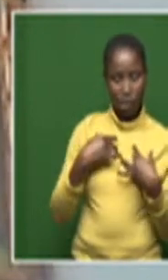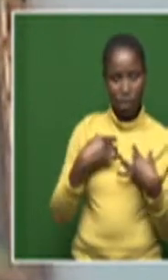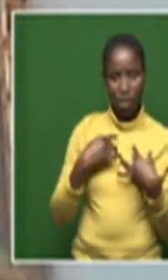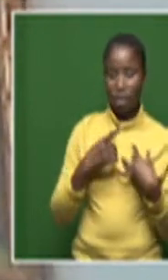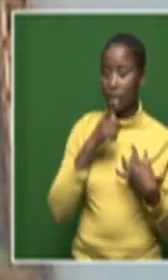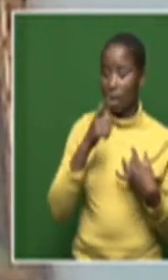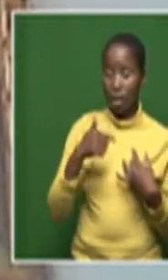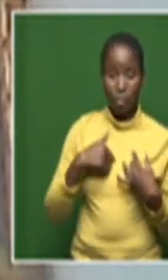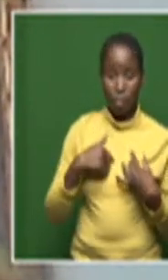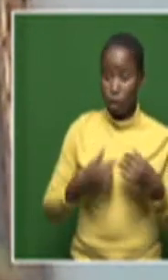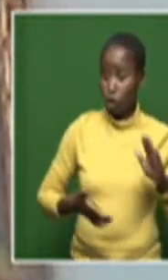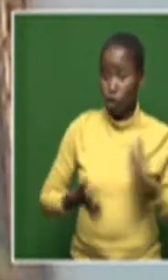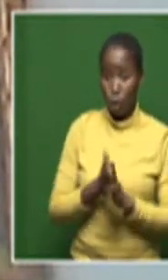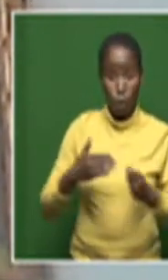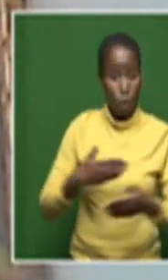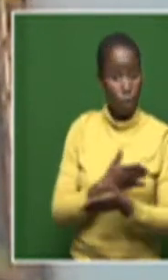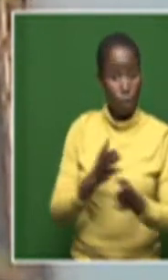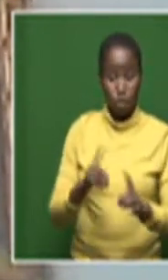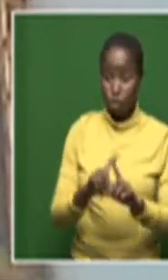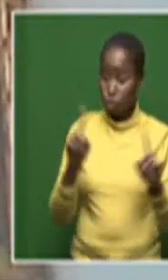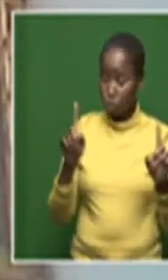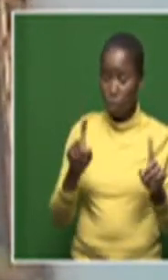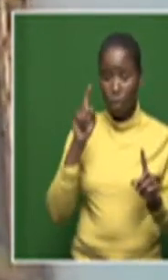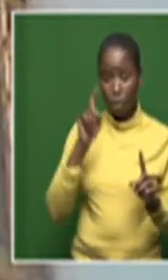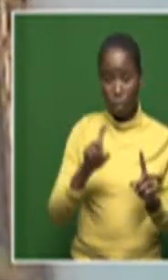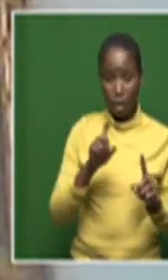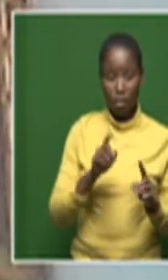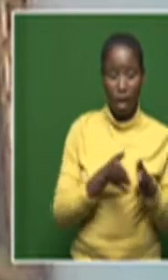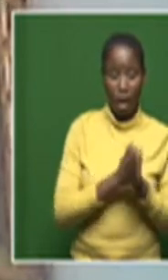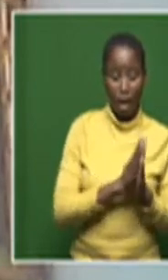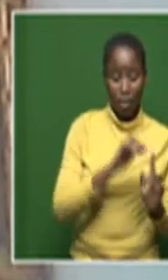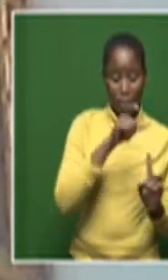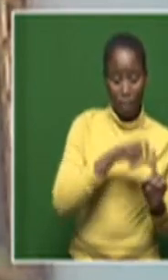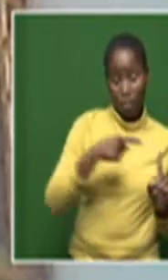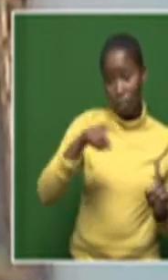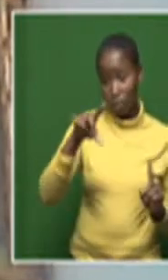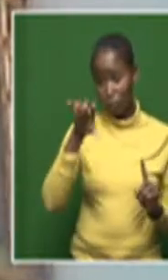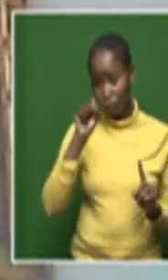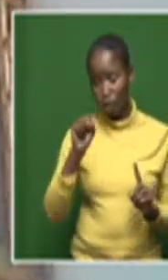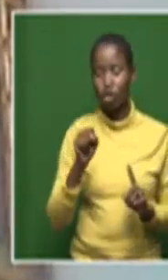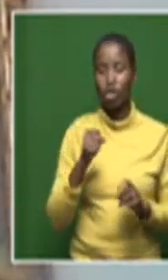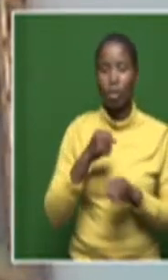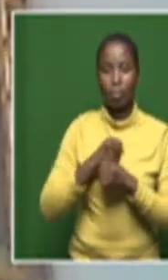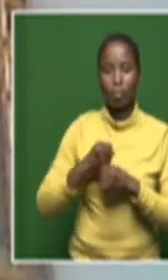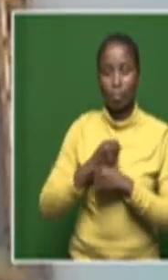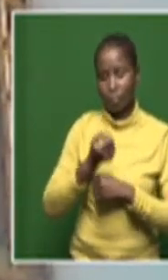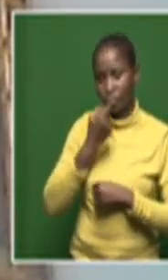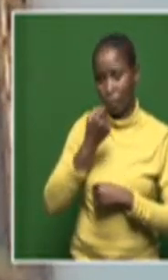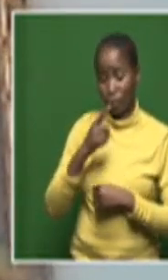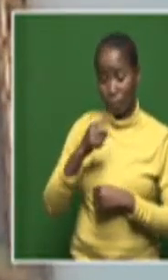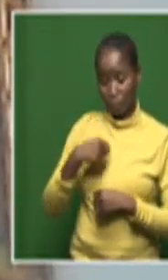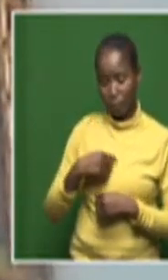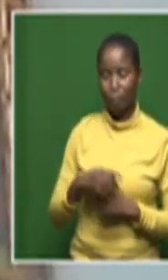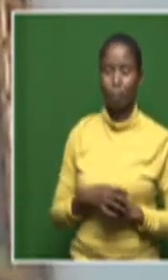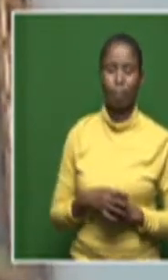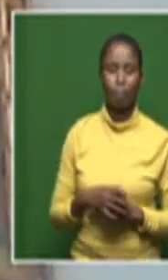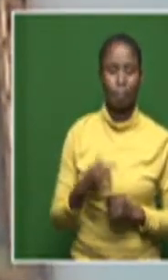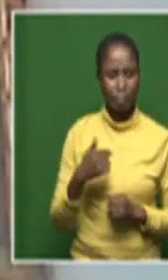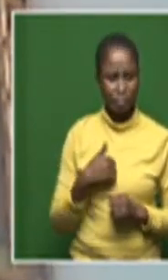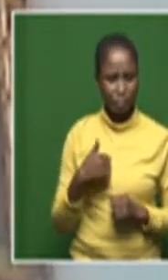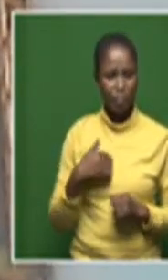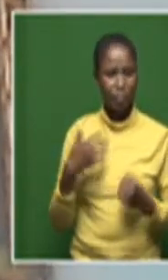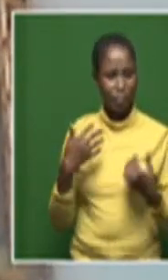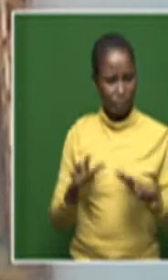go anywhere and get the medication from get somebody to get the medication for me from the pharmacy. So I got the medication, and